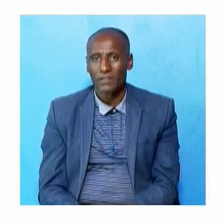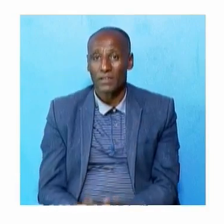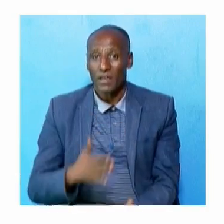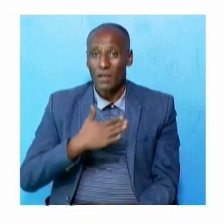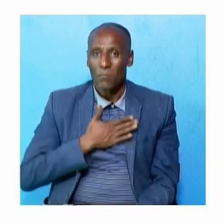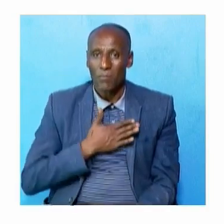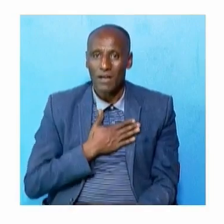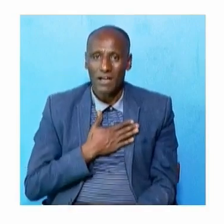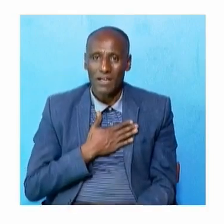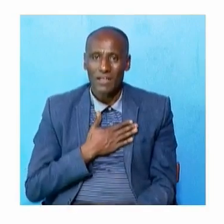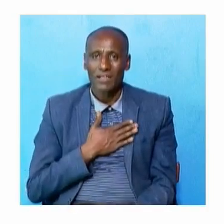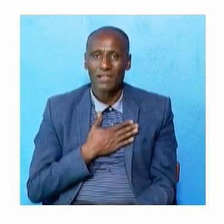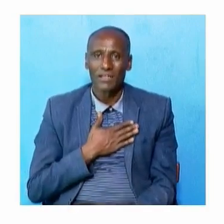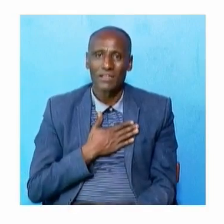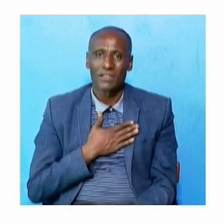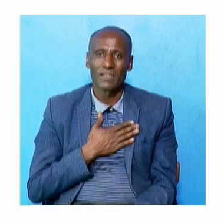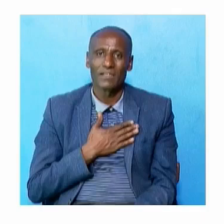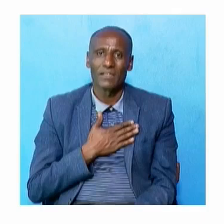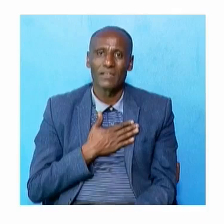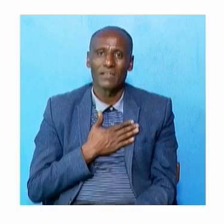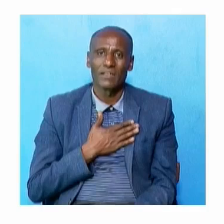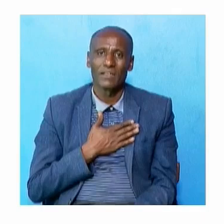my